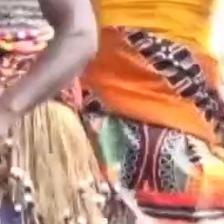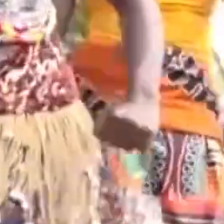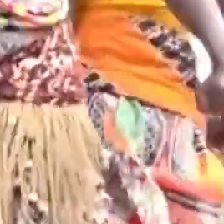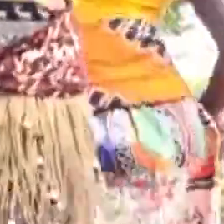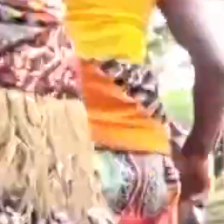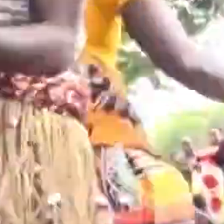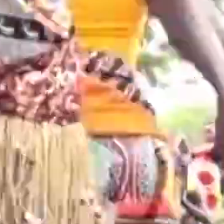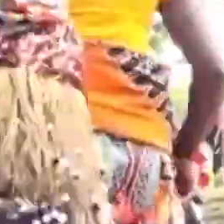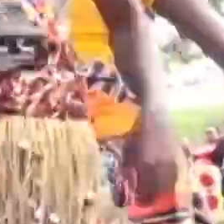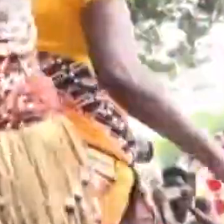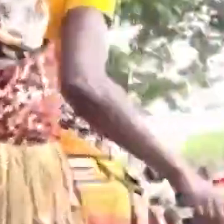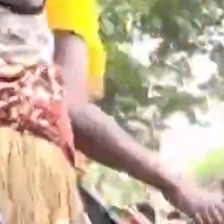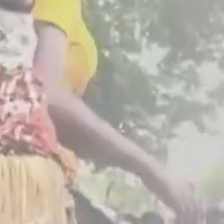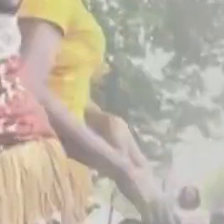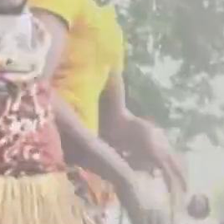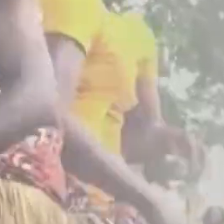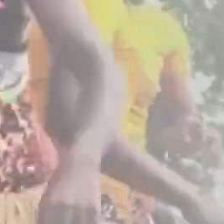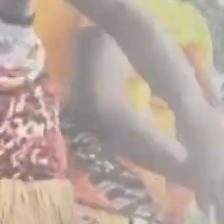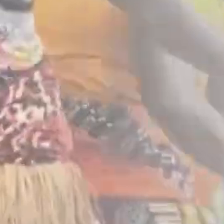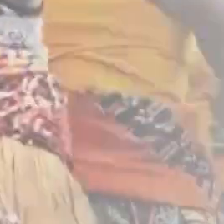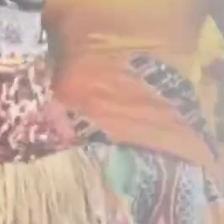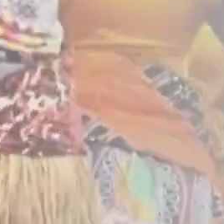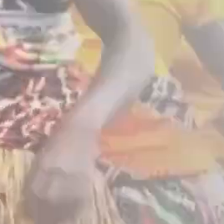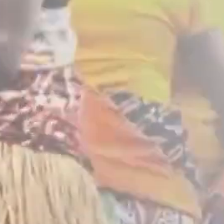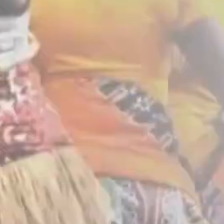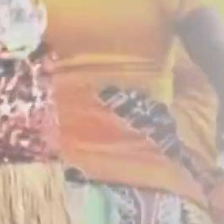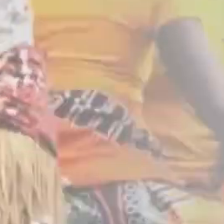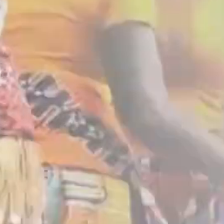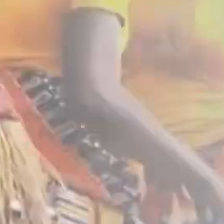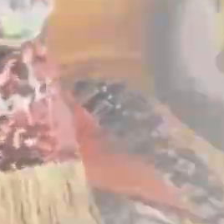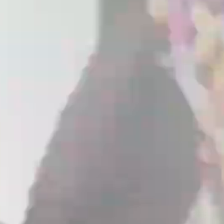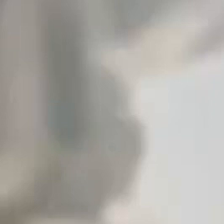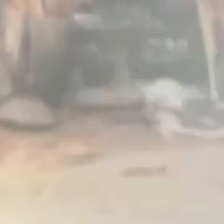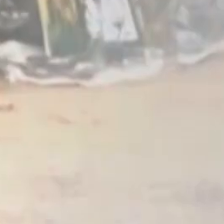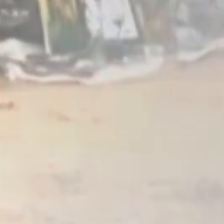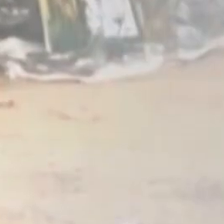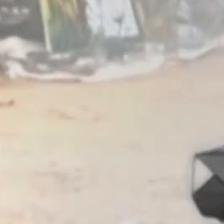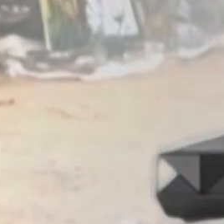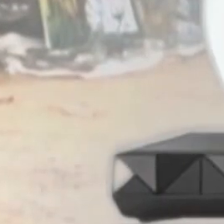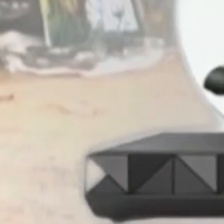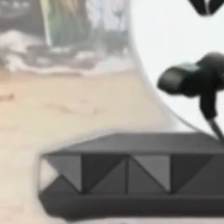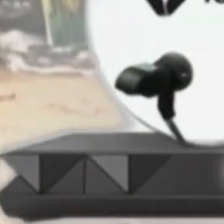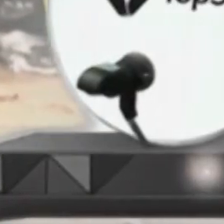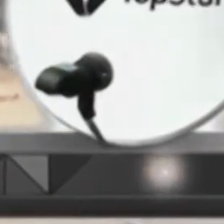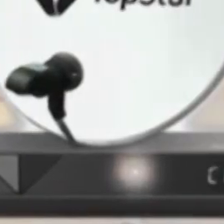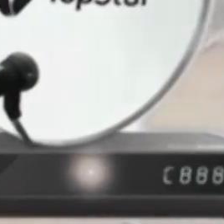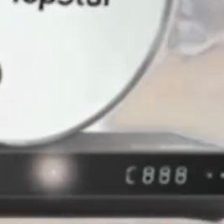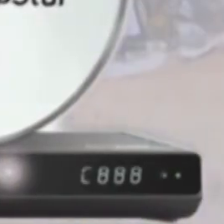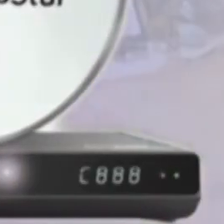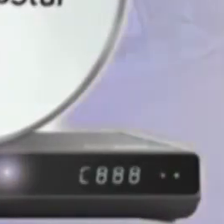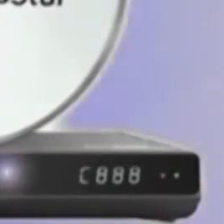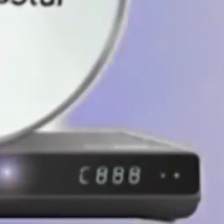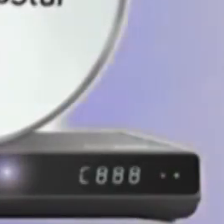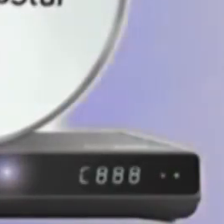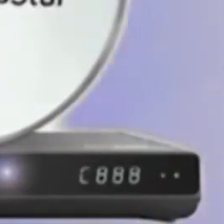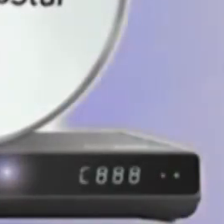Watch Zanis TV on Topstar Channel, Channel 6 DTT and Channel 458